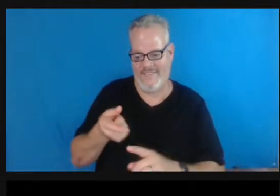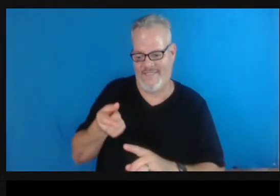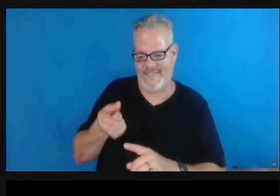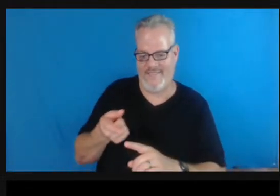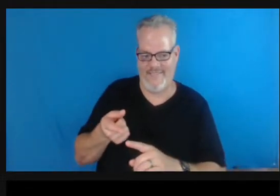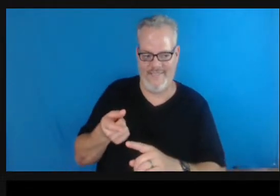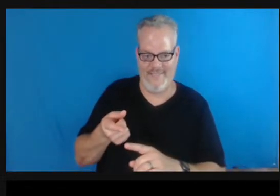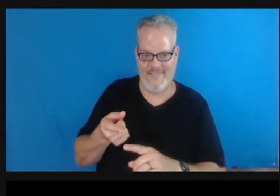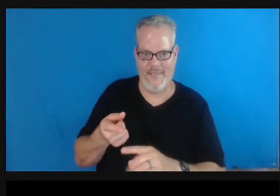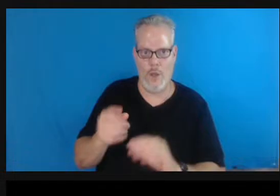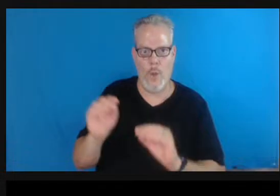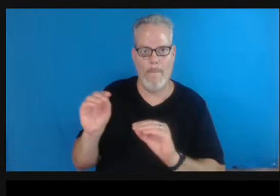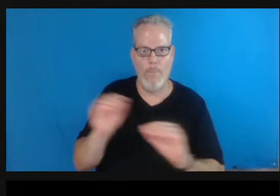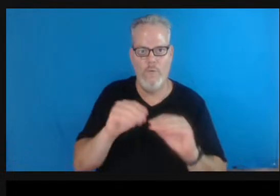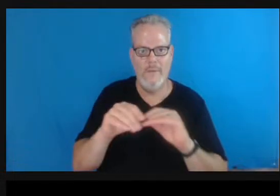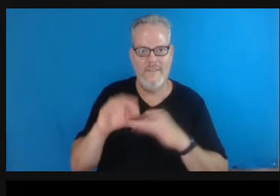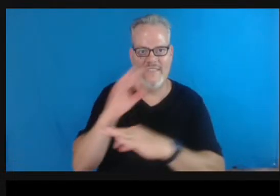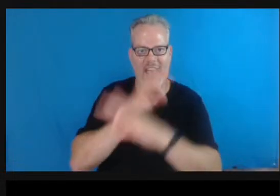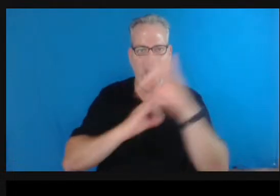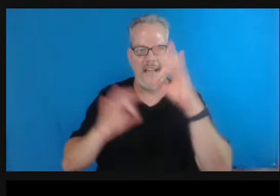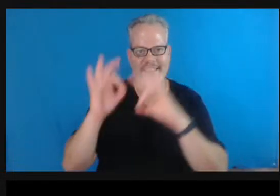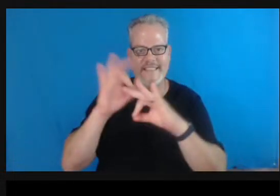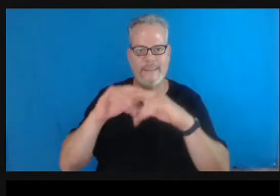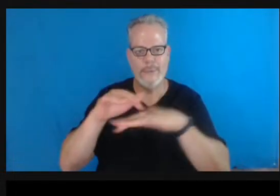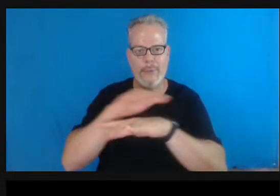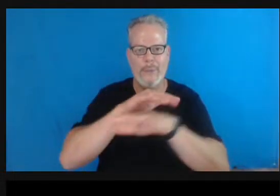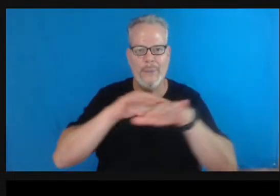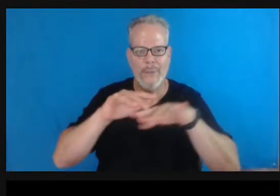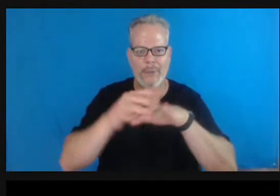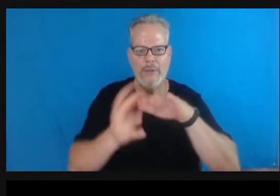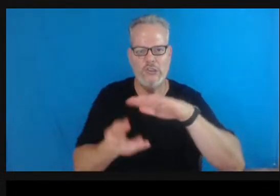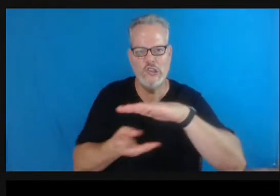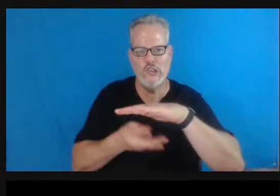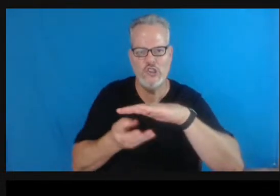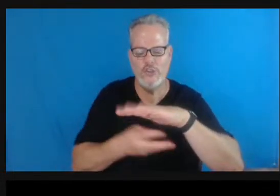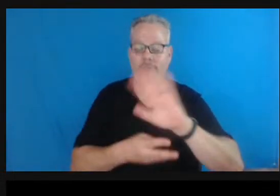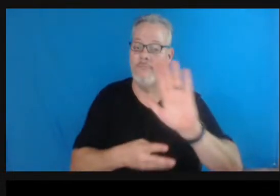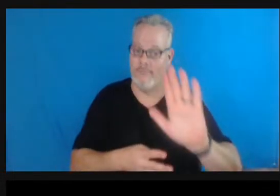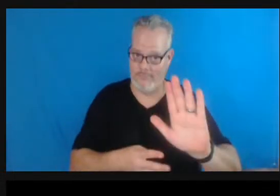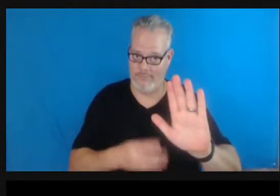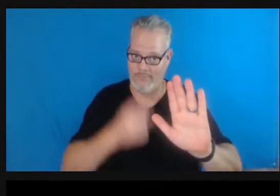movement of gas or lava within that pit. So I'll say this: